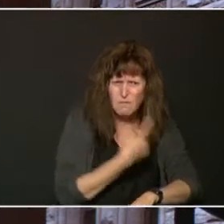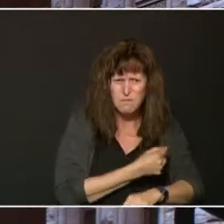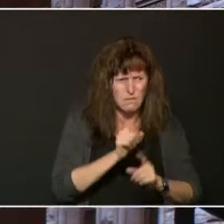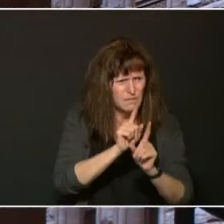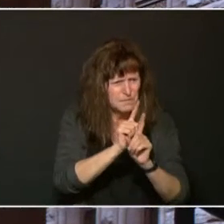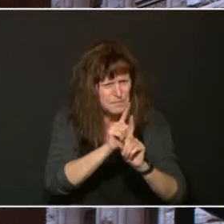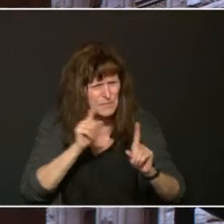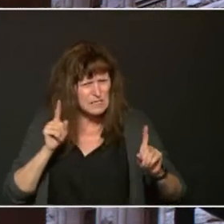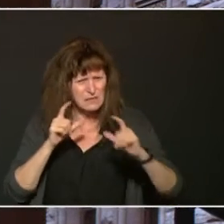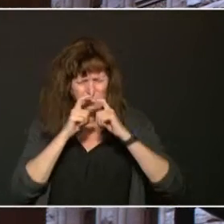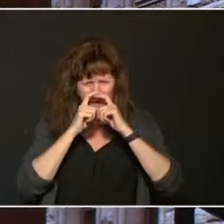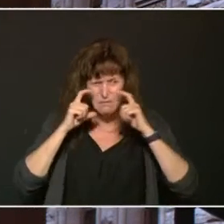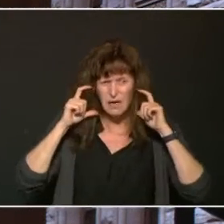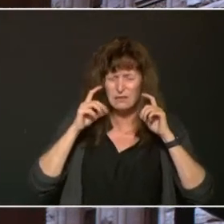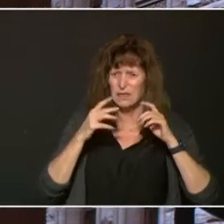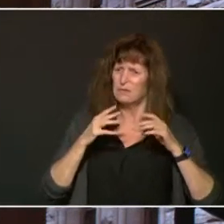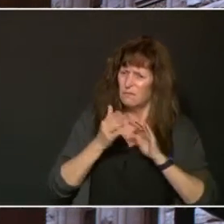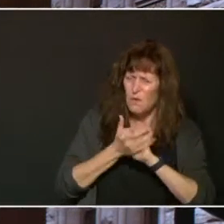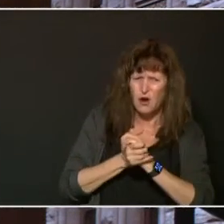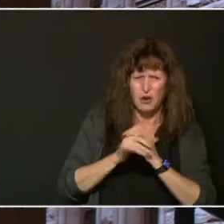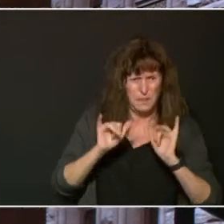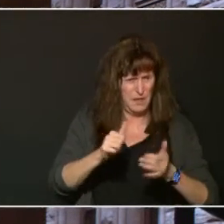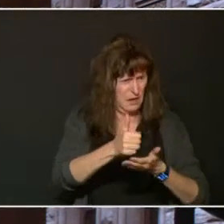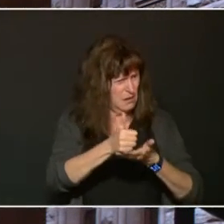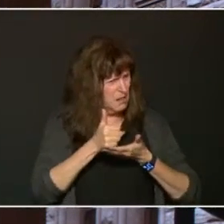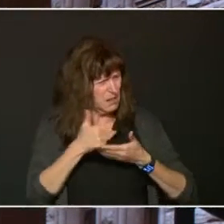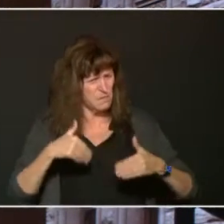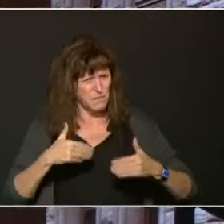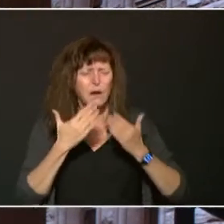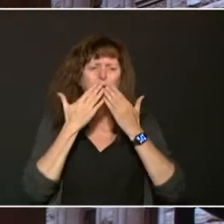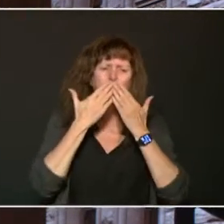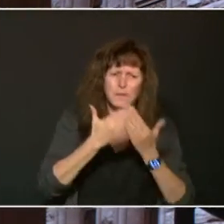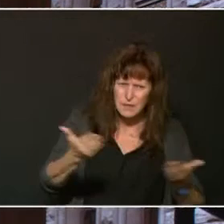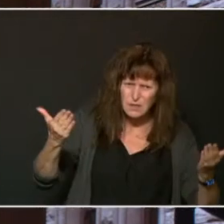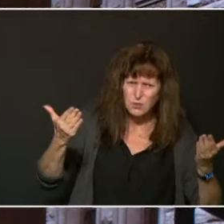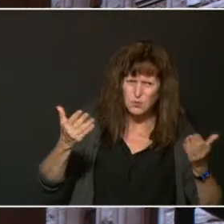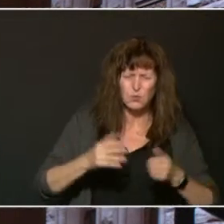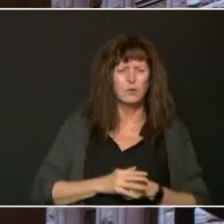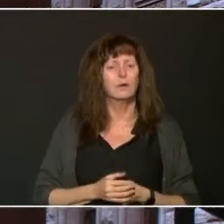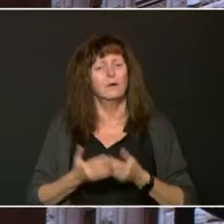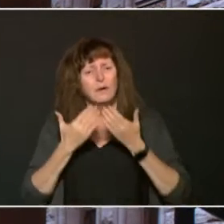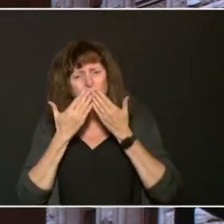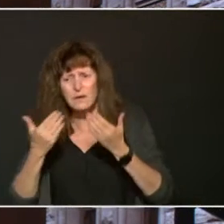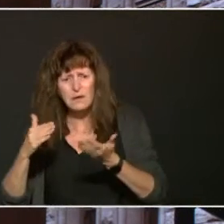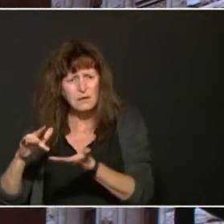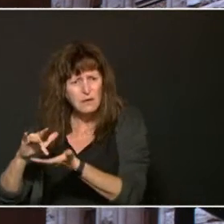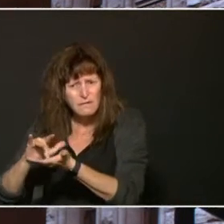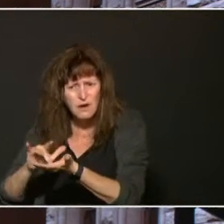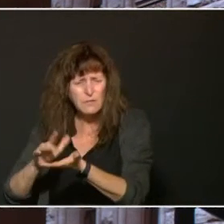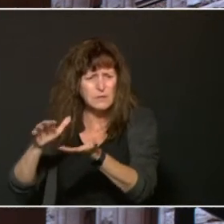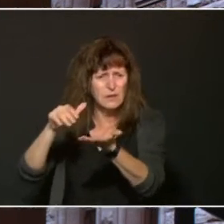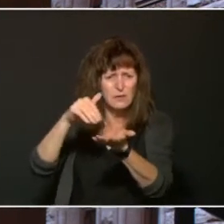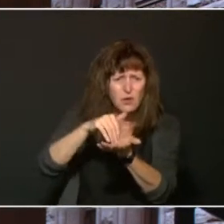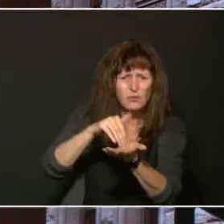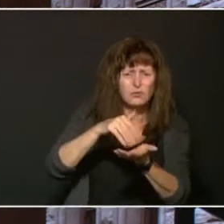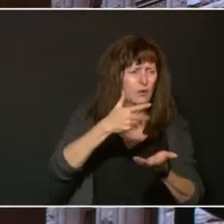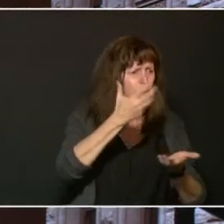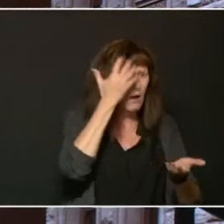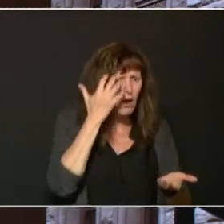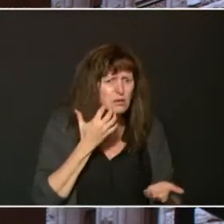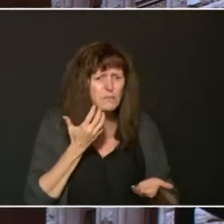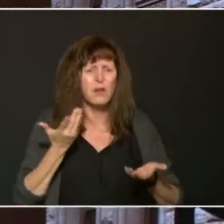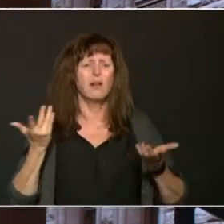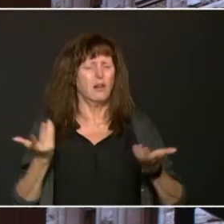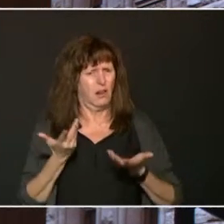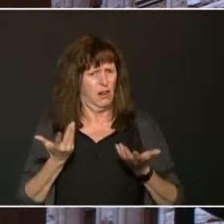immunizations to those in our community, the local public health agencies, the pharmacists, the physicians, the hospitals. Now we have a steady supply